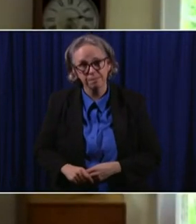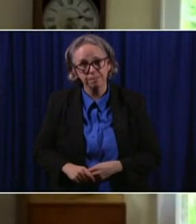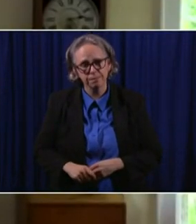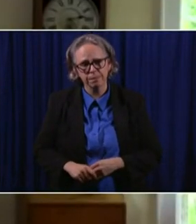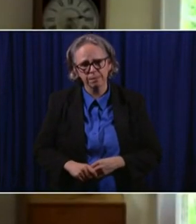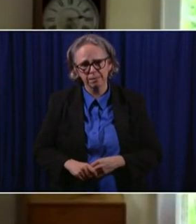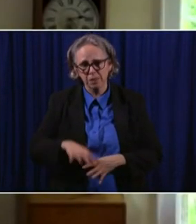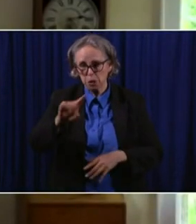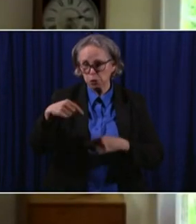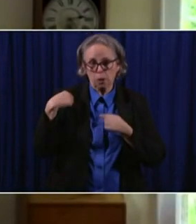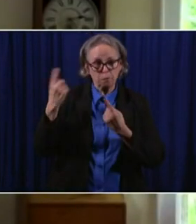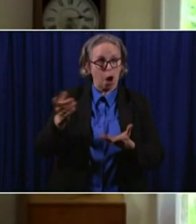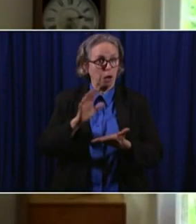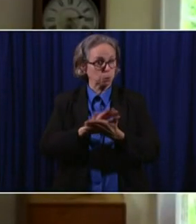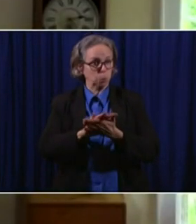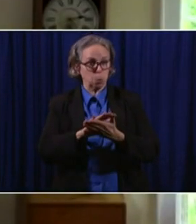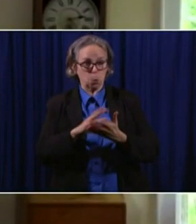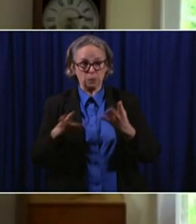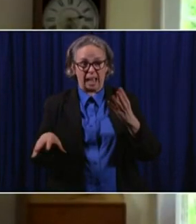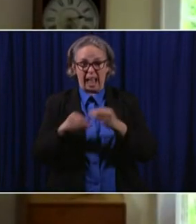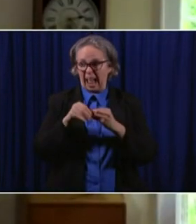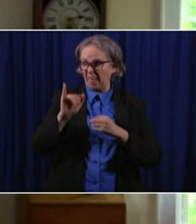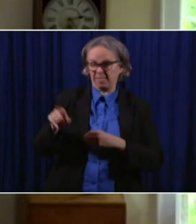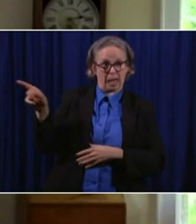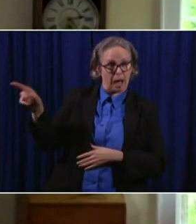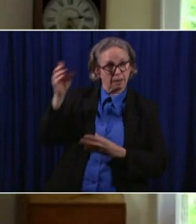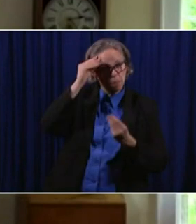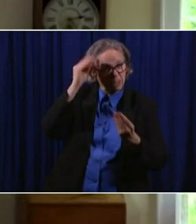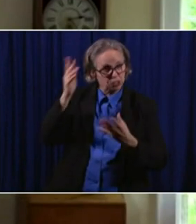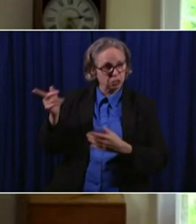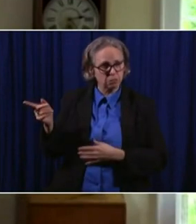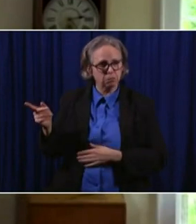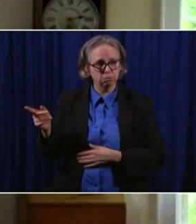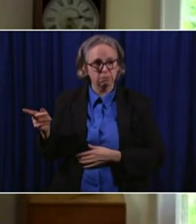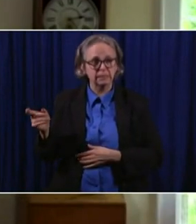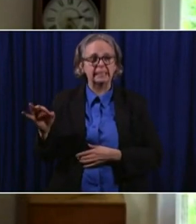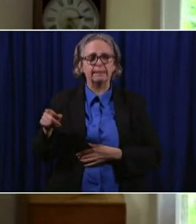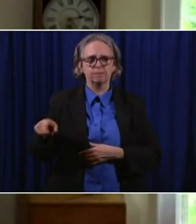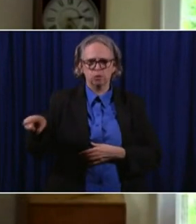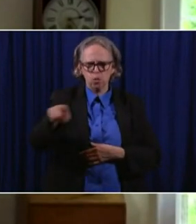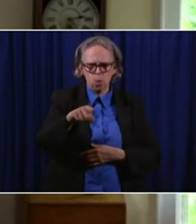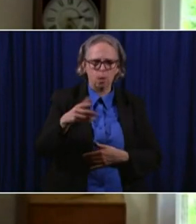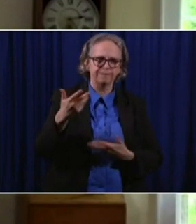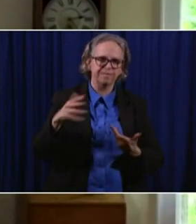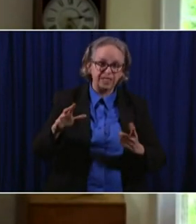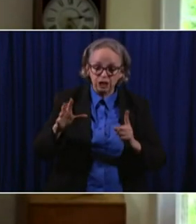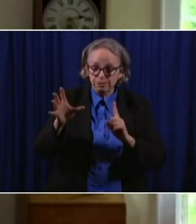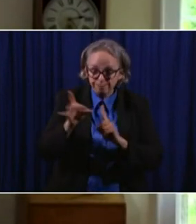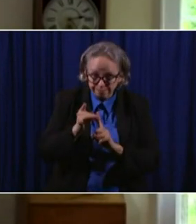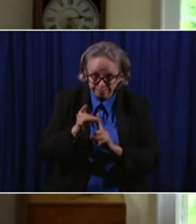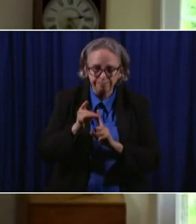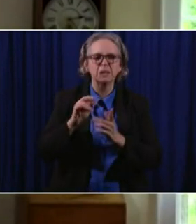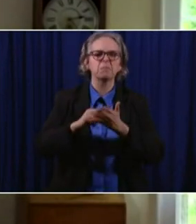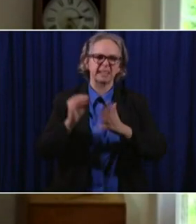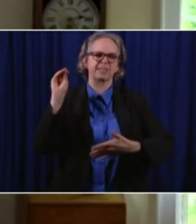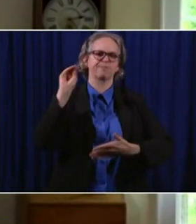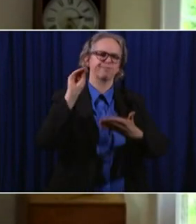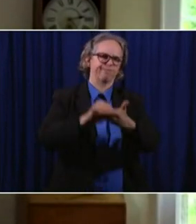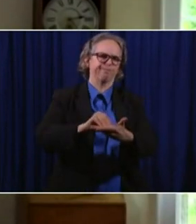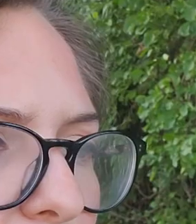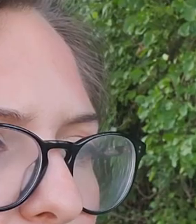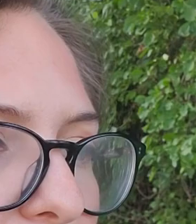DeWine did make clear that even though a case may pop up at a school, it doesn't mean that school leaders are being negligent or are doing anything wrong.